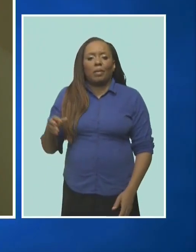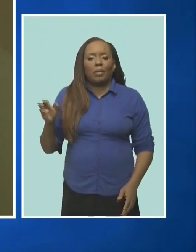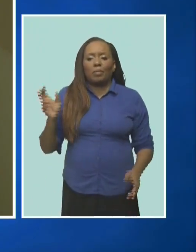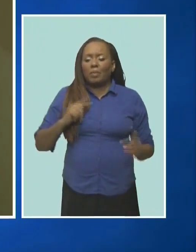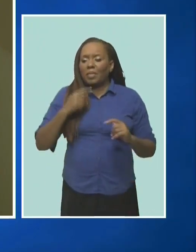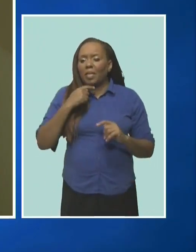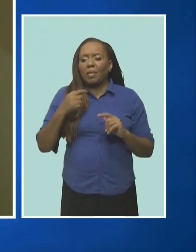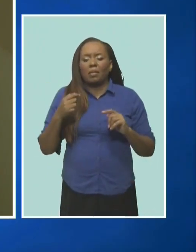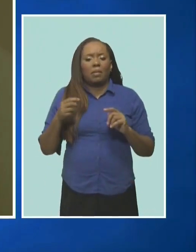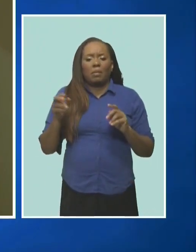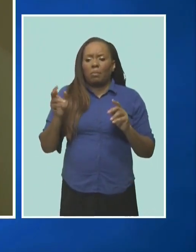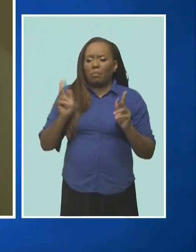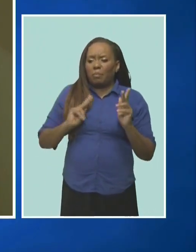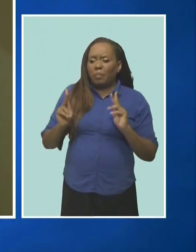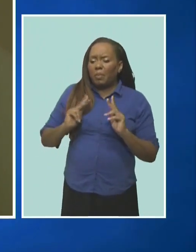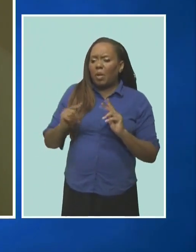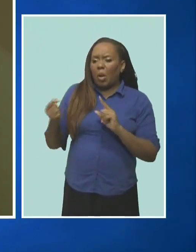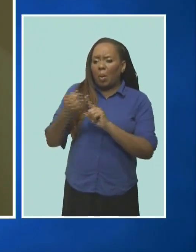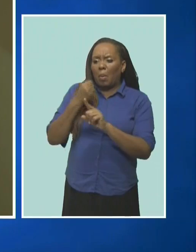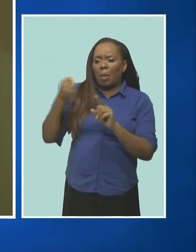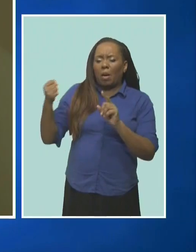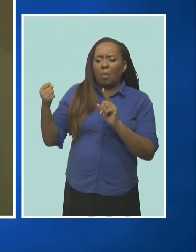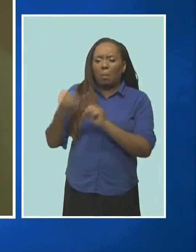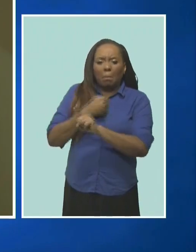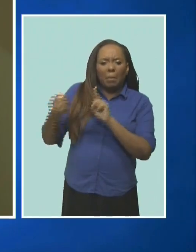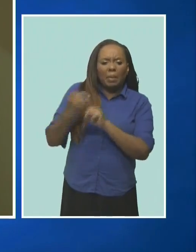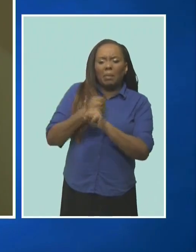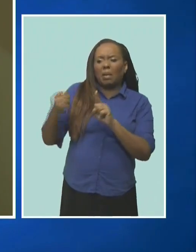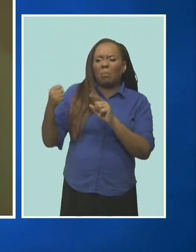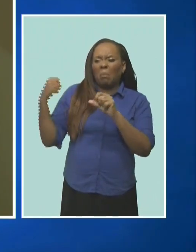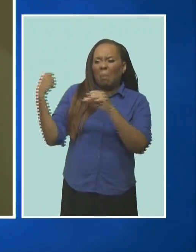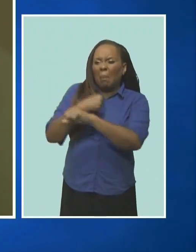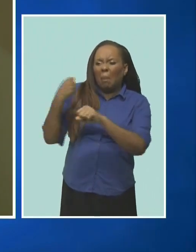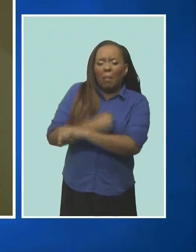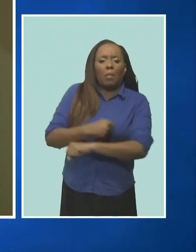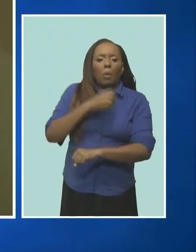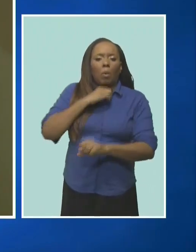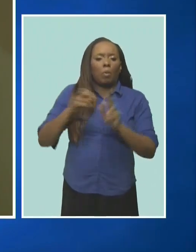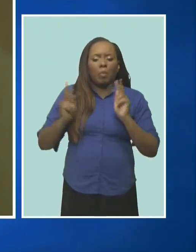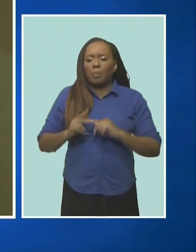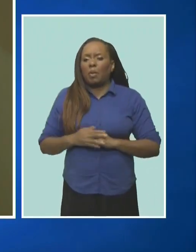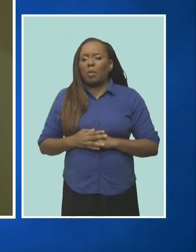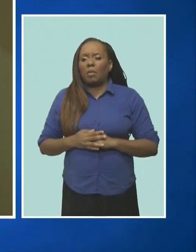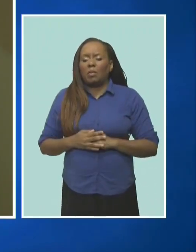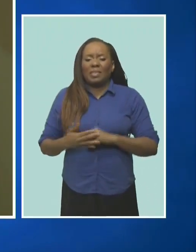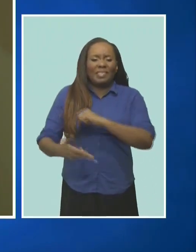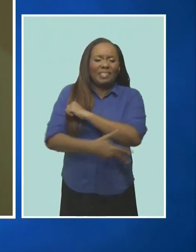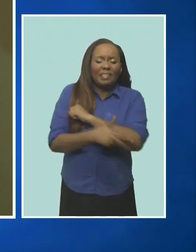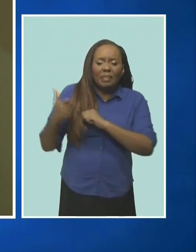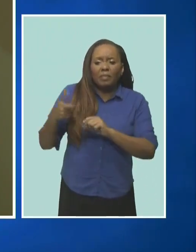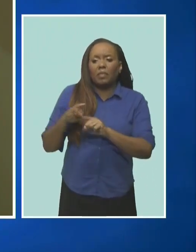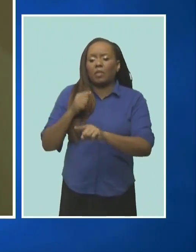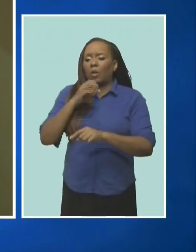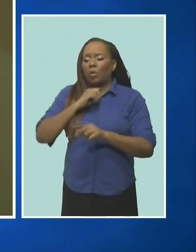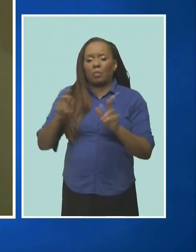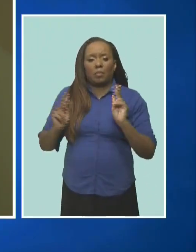beaten, seniors are being robbed, they are being abandoned. That is not the culture of Barbados at all. Our foreparents were